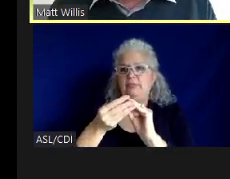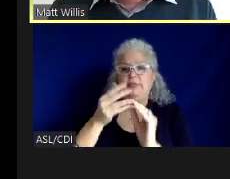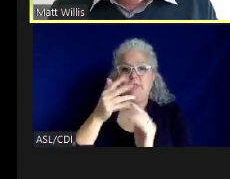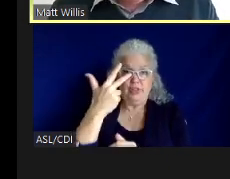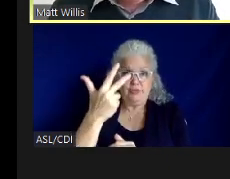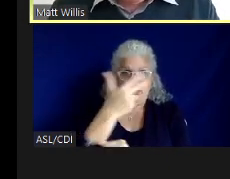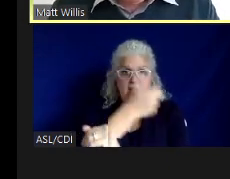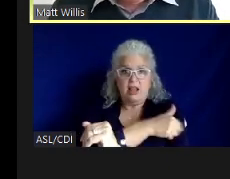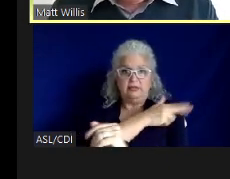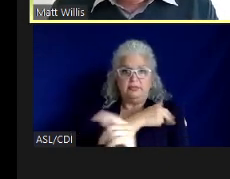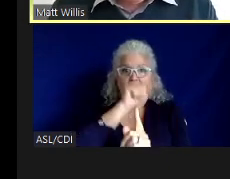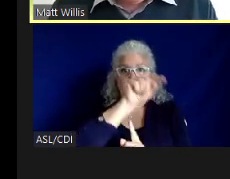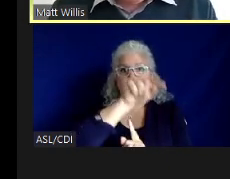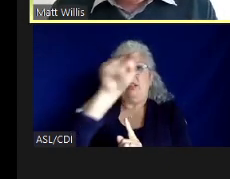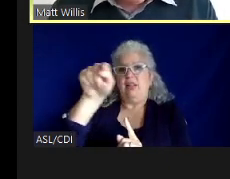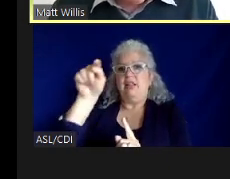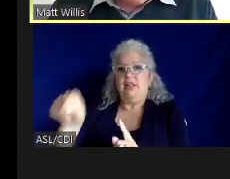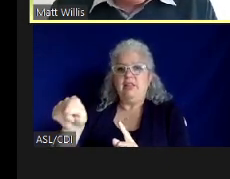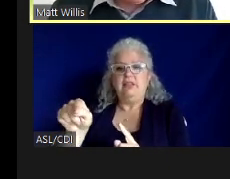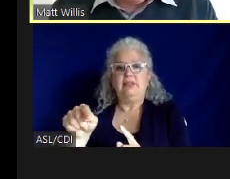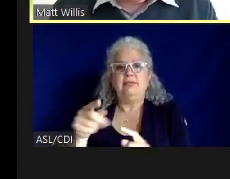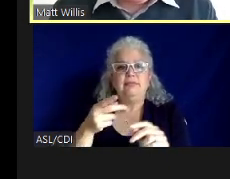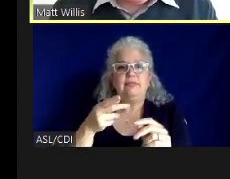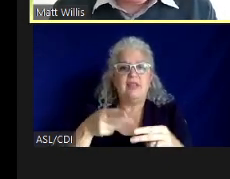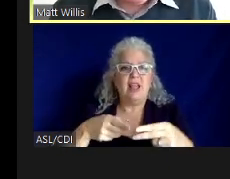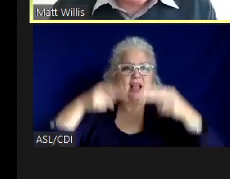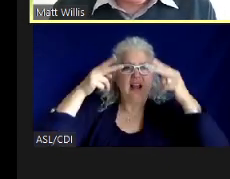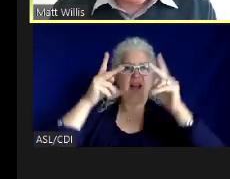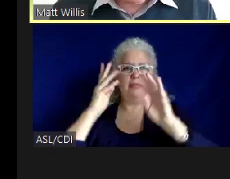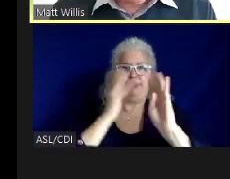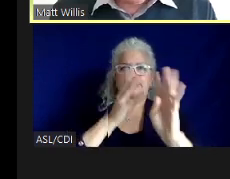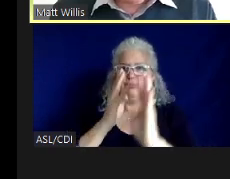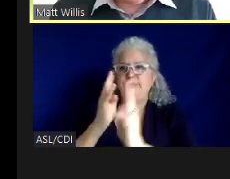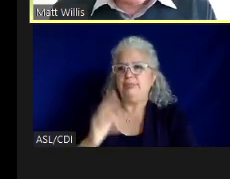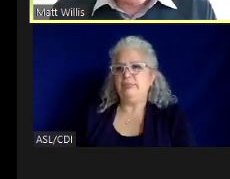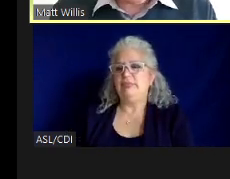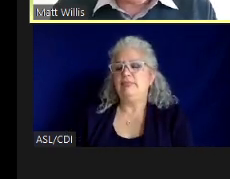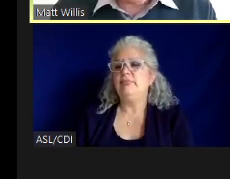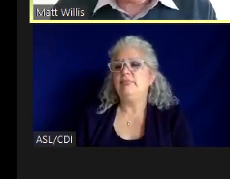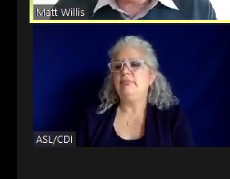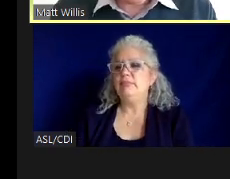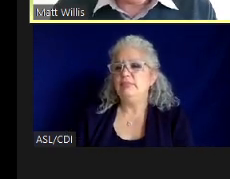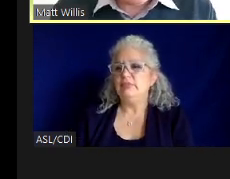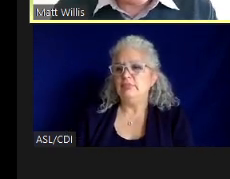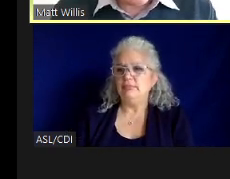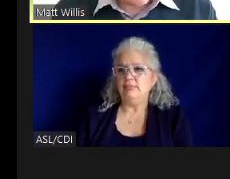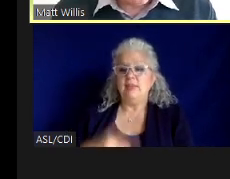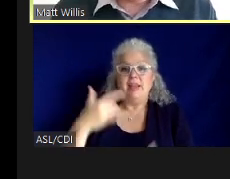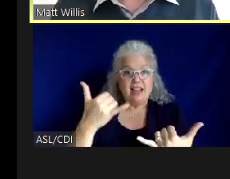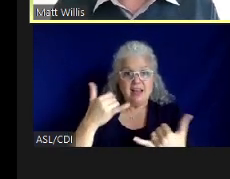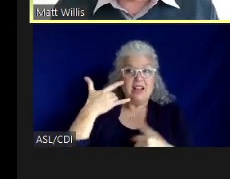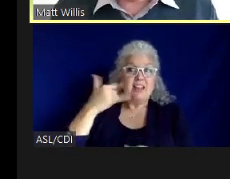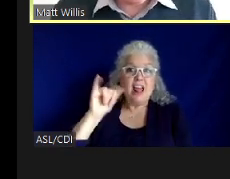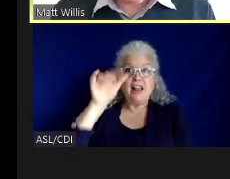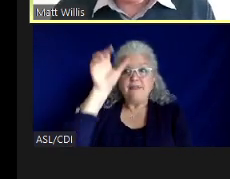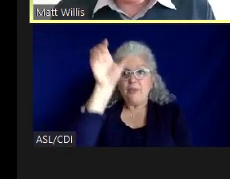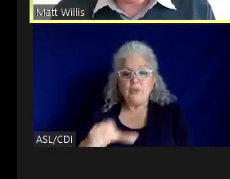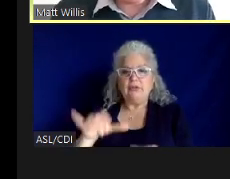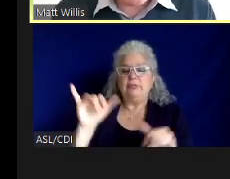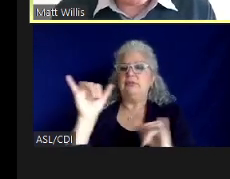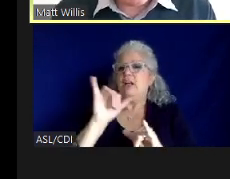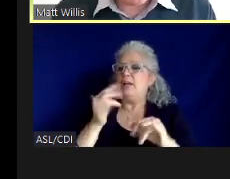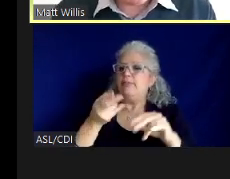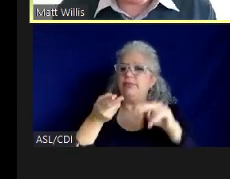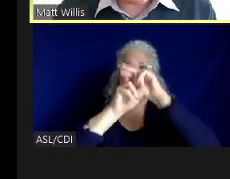So in response to these surges that are occurring across the state, the governor has instituted a new policy response